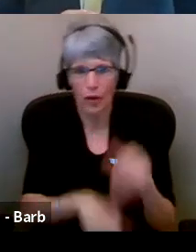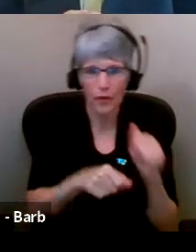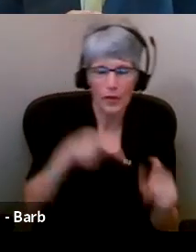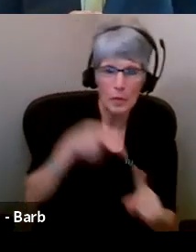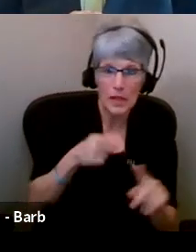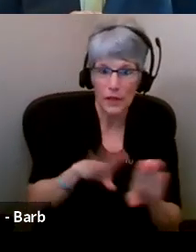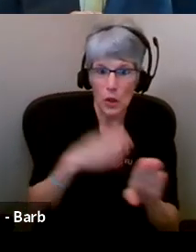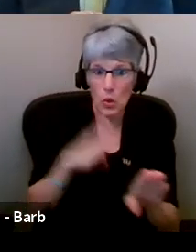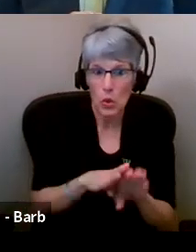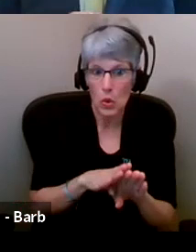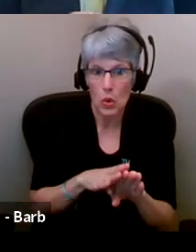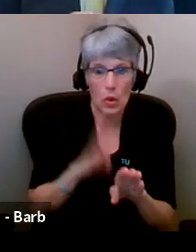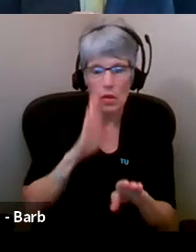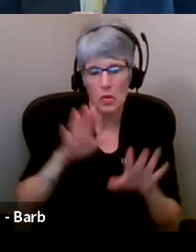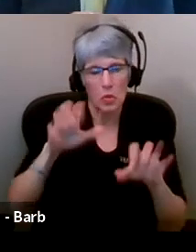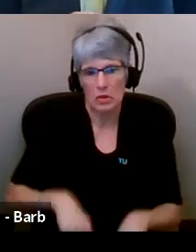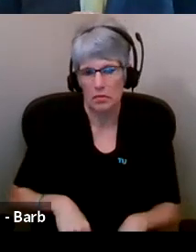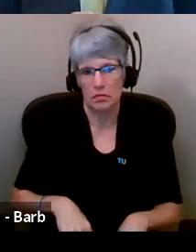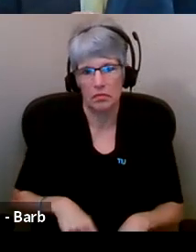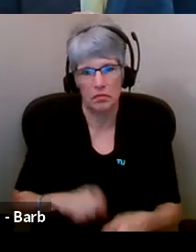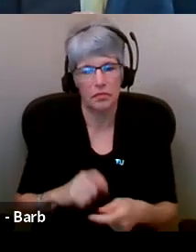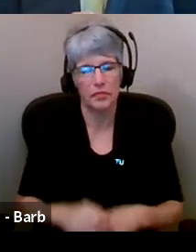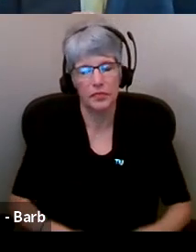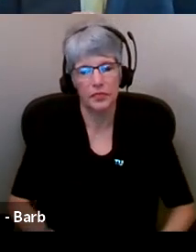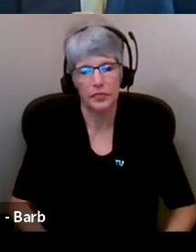doors will be removed.